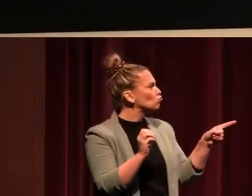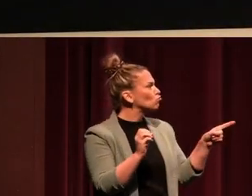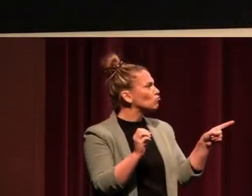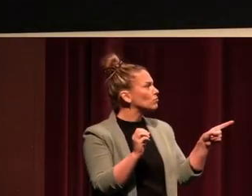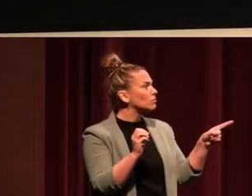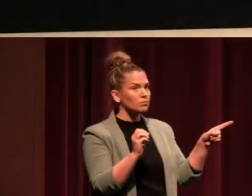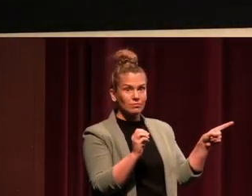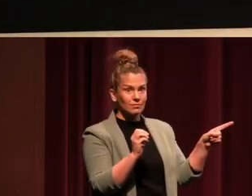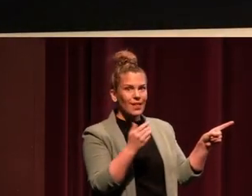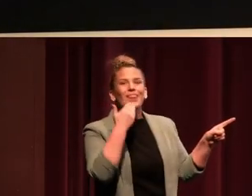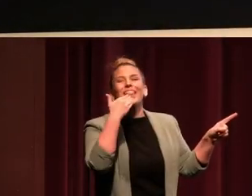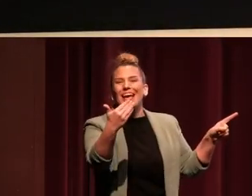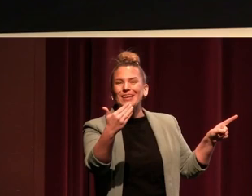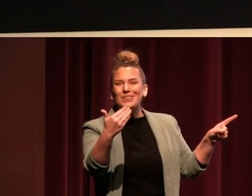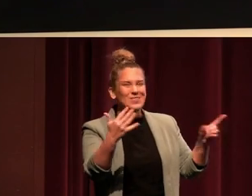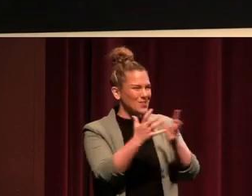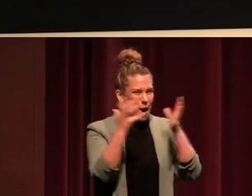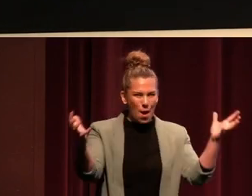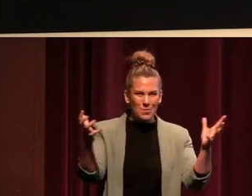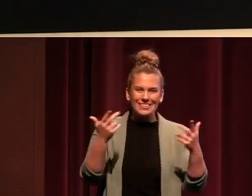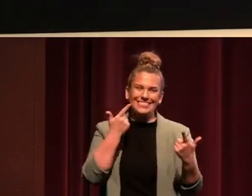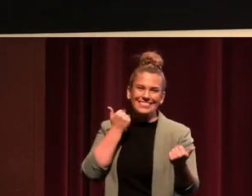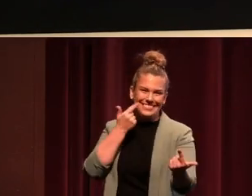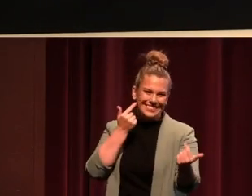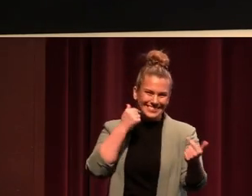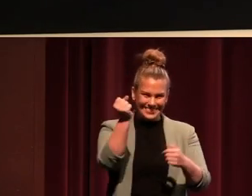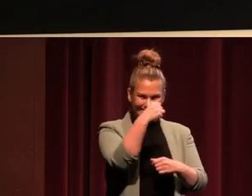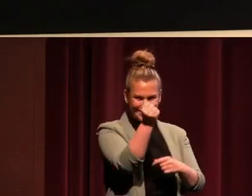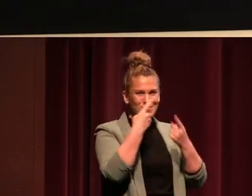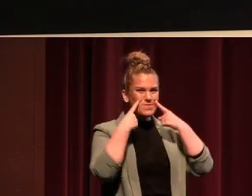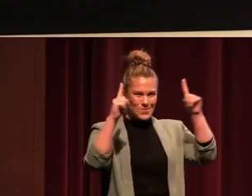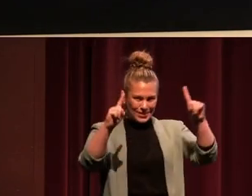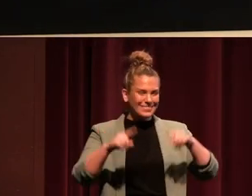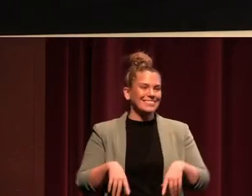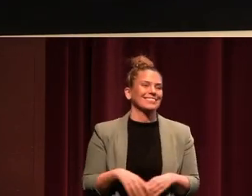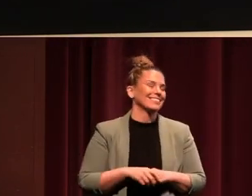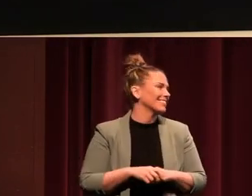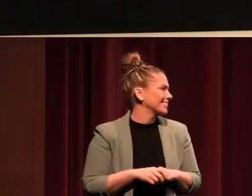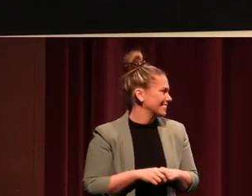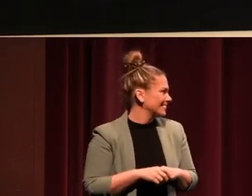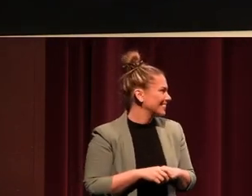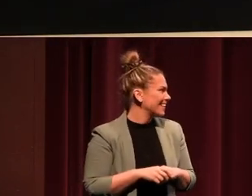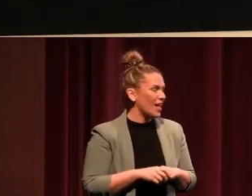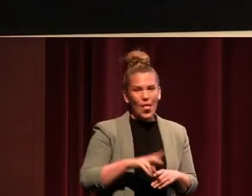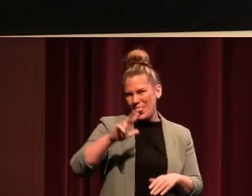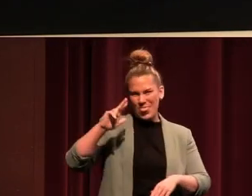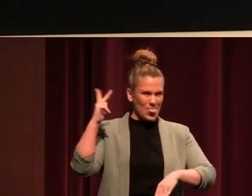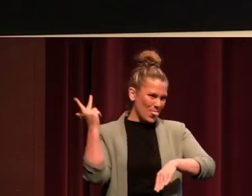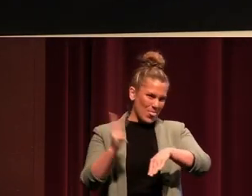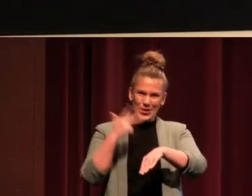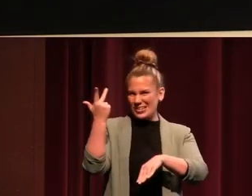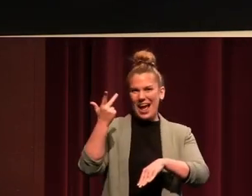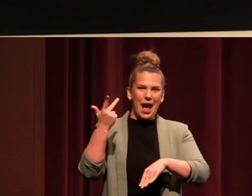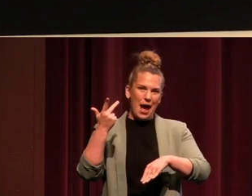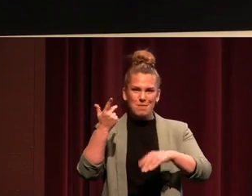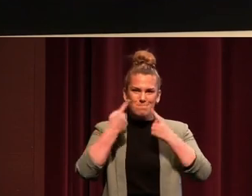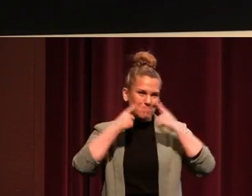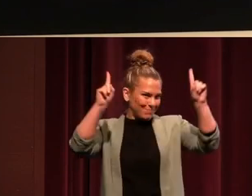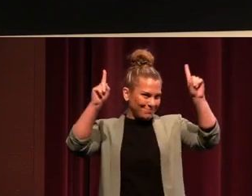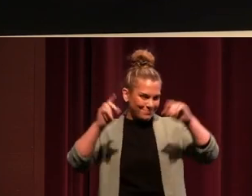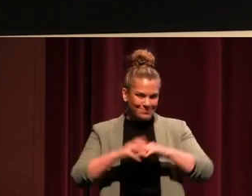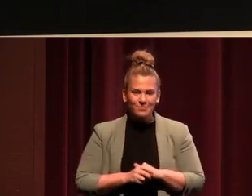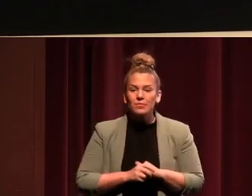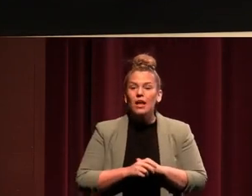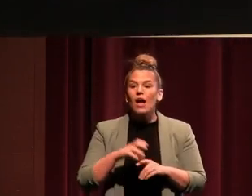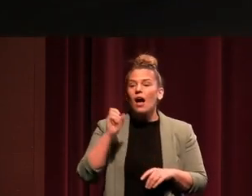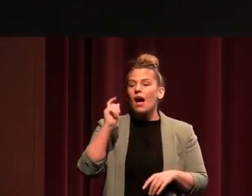much. Thank you so much. The third time is a trot. The third time is a charm. I